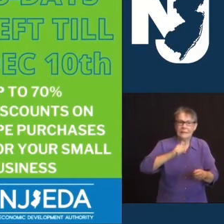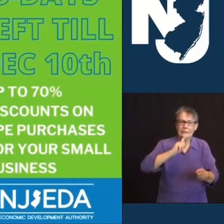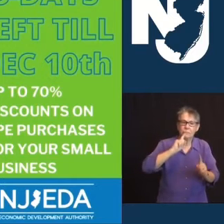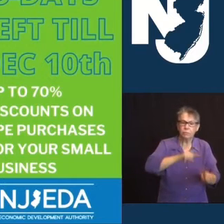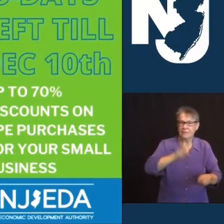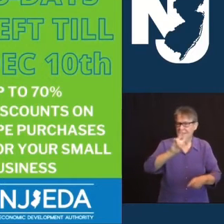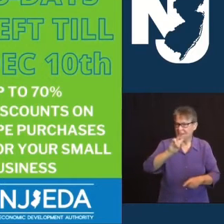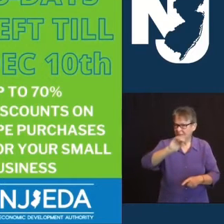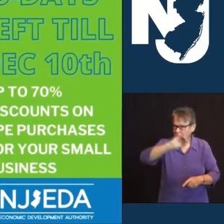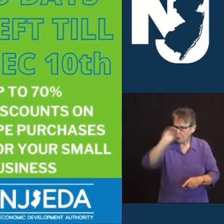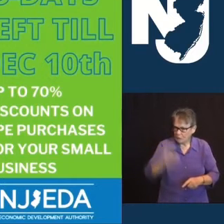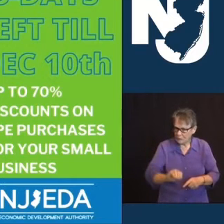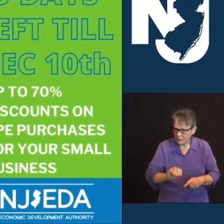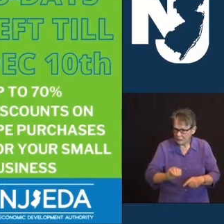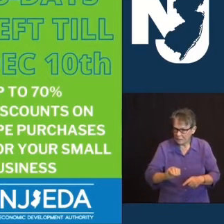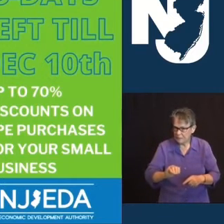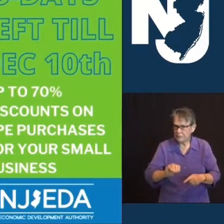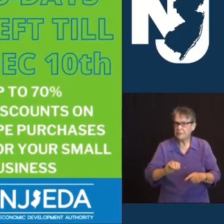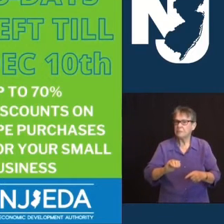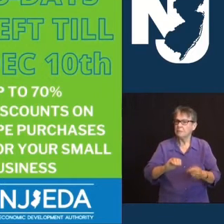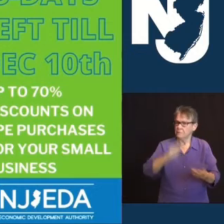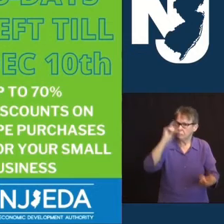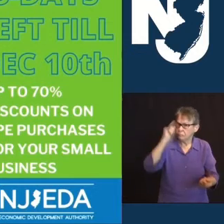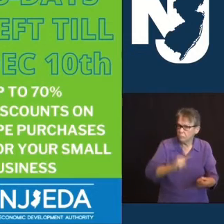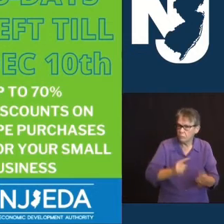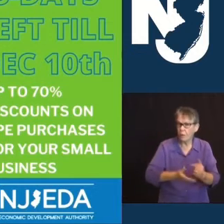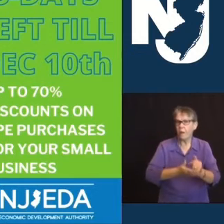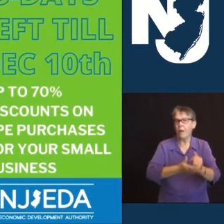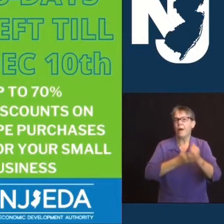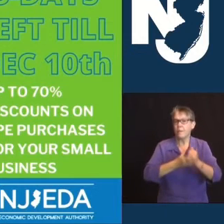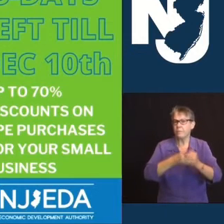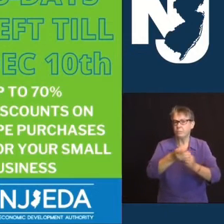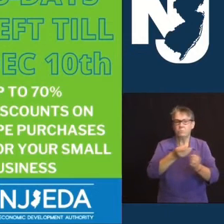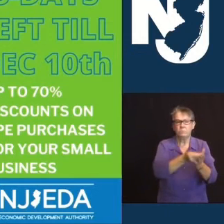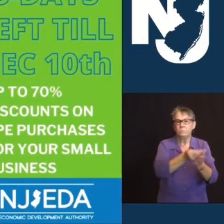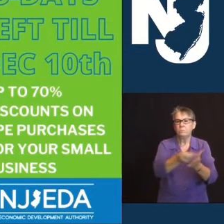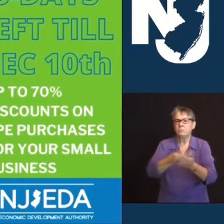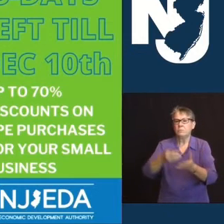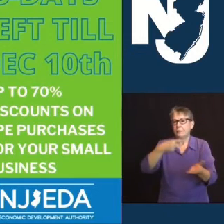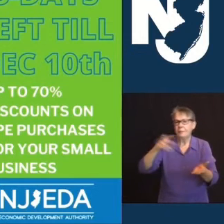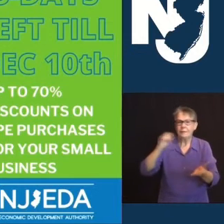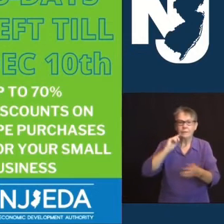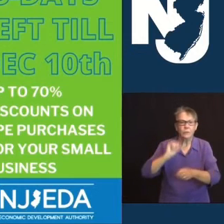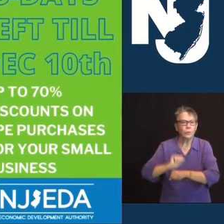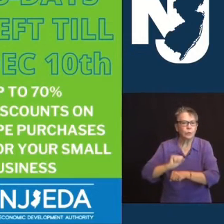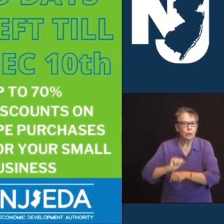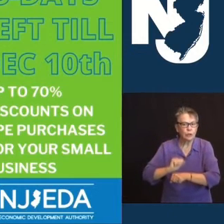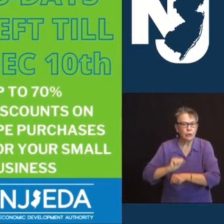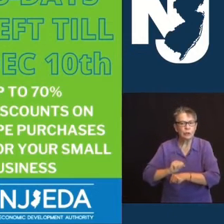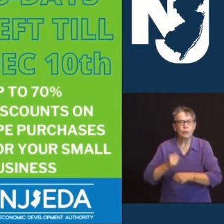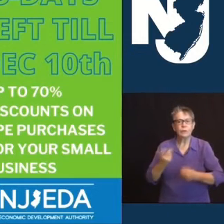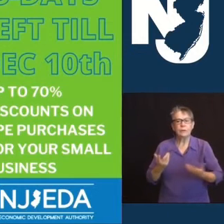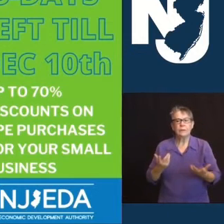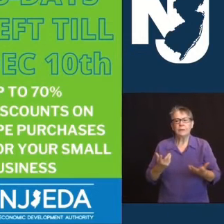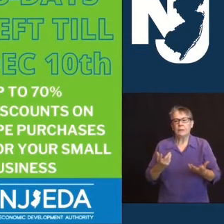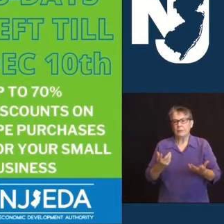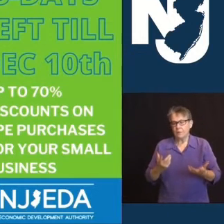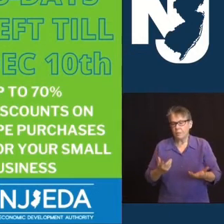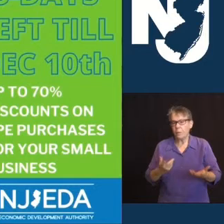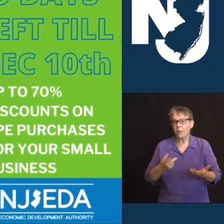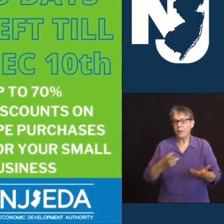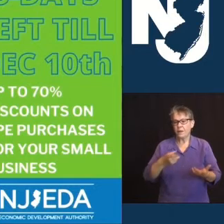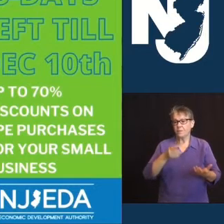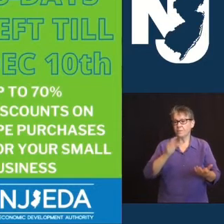covid19.nj.gov/PPE access. The PPE discount program is just one of the ways that the EDA has been stepping up to help tens